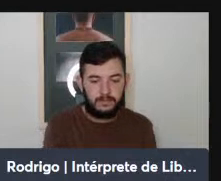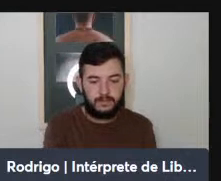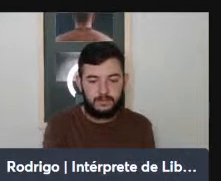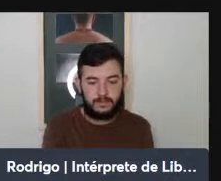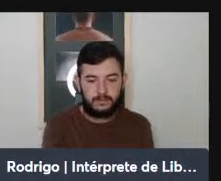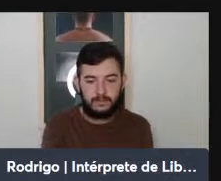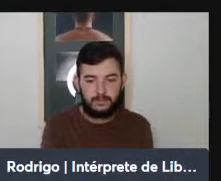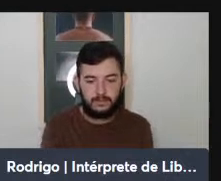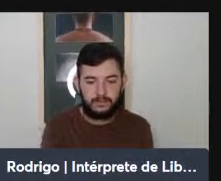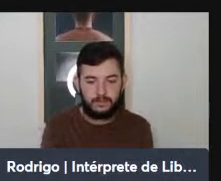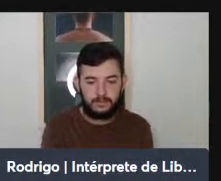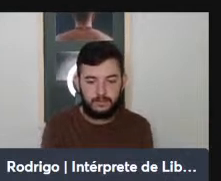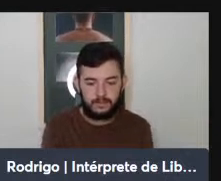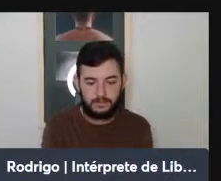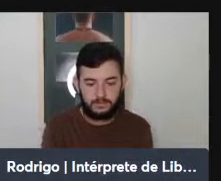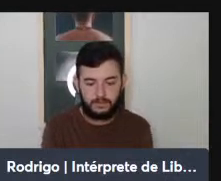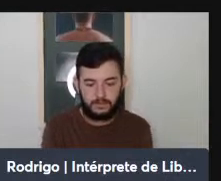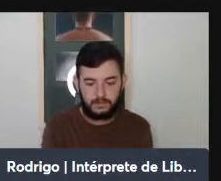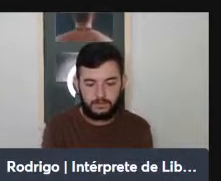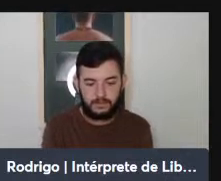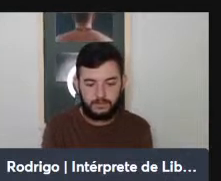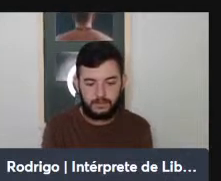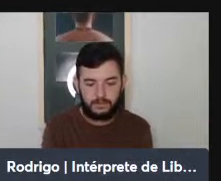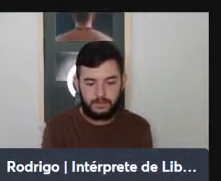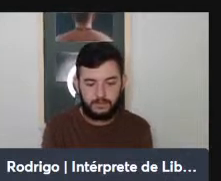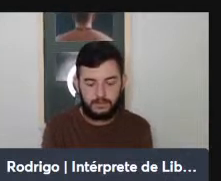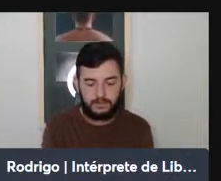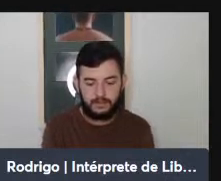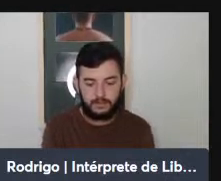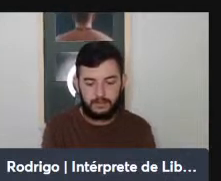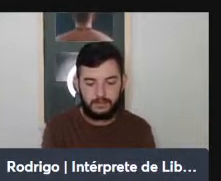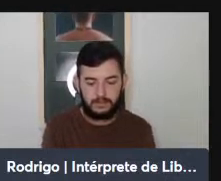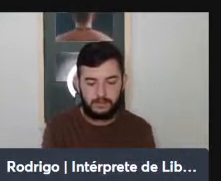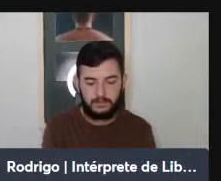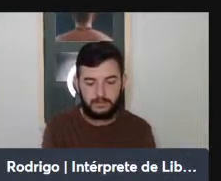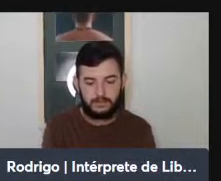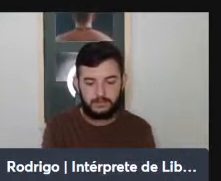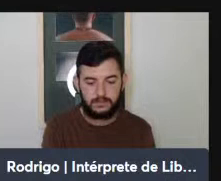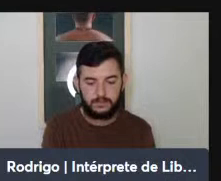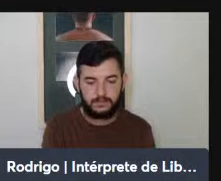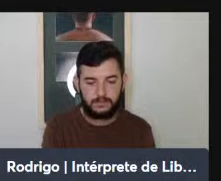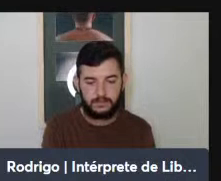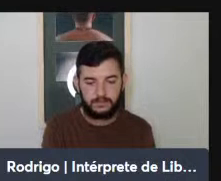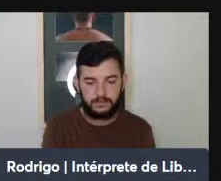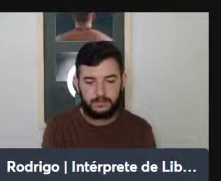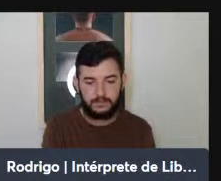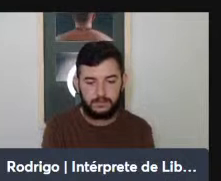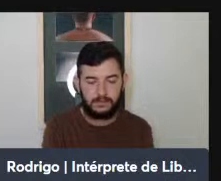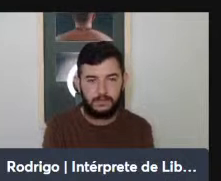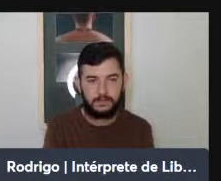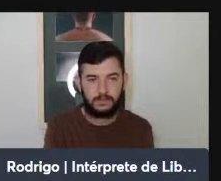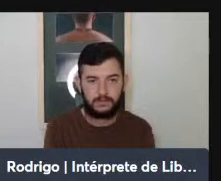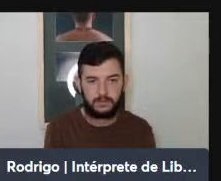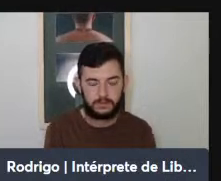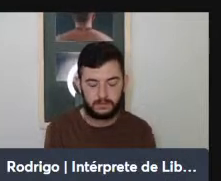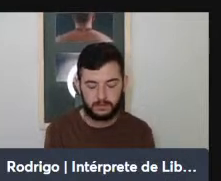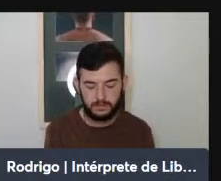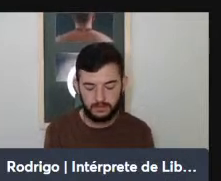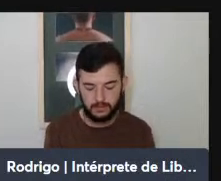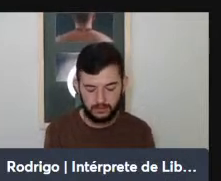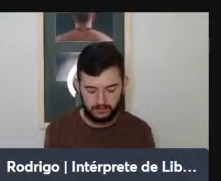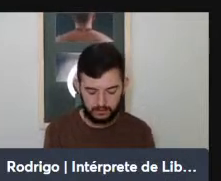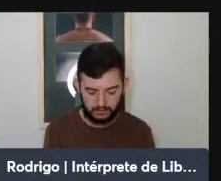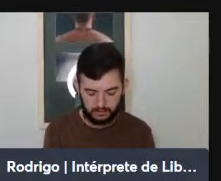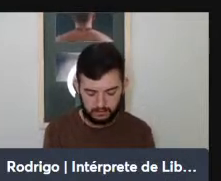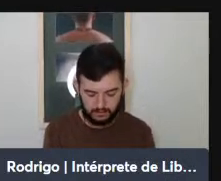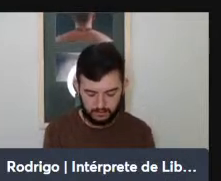reported 4 years of research, but we thought constantly